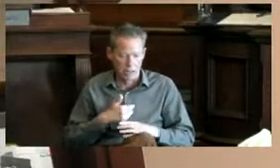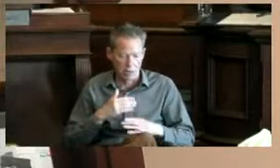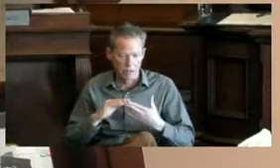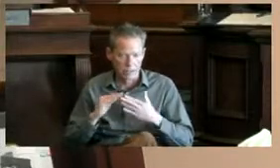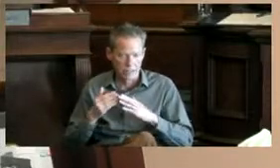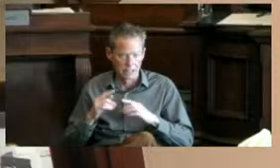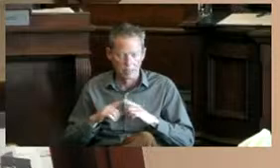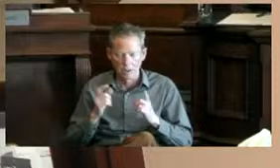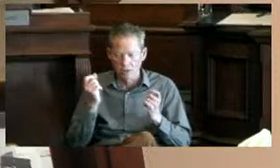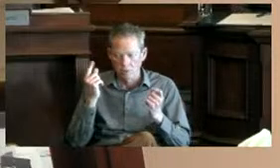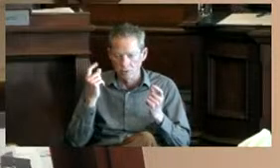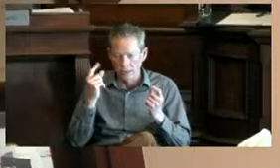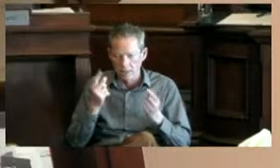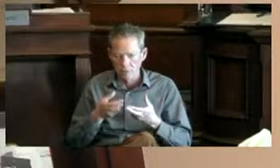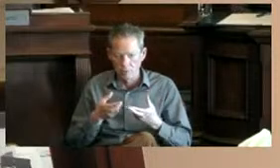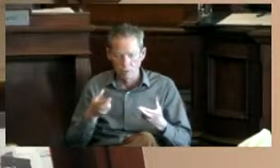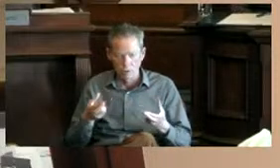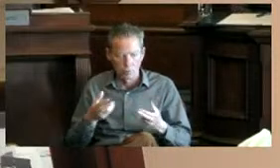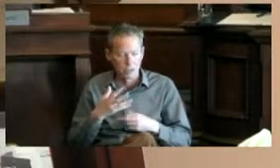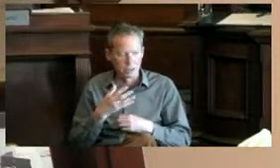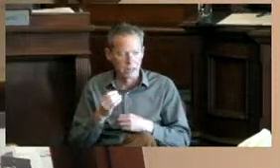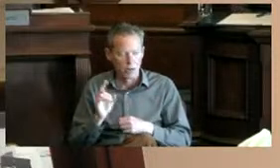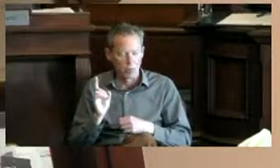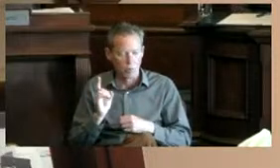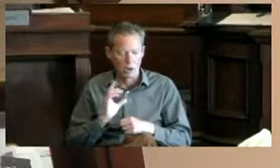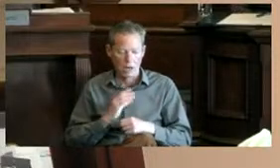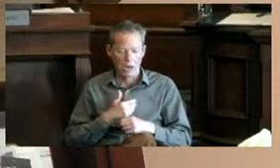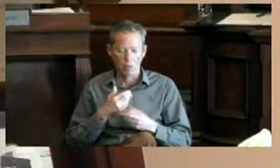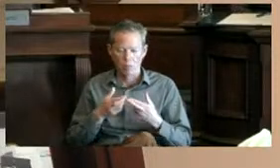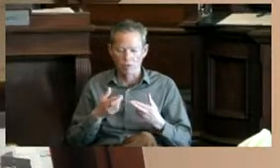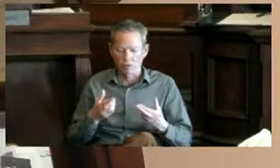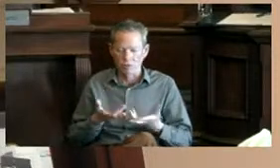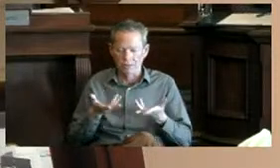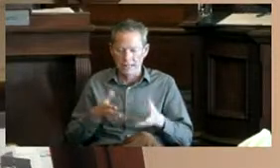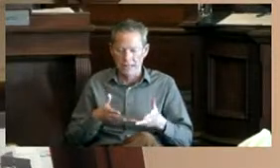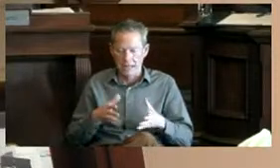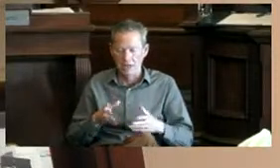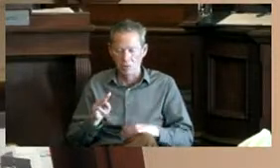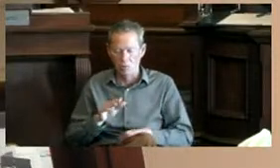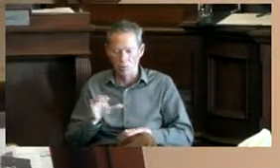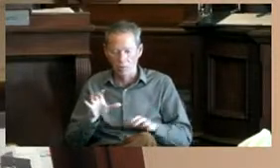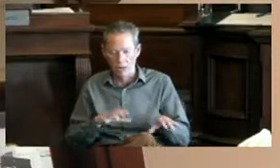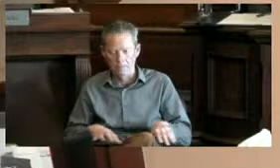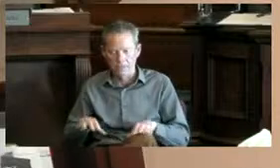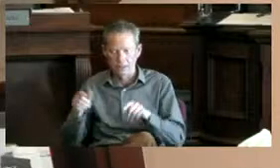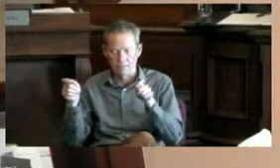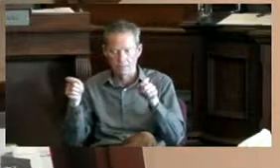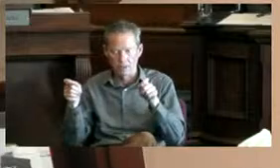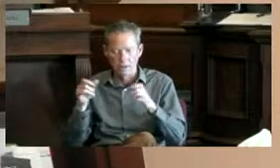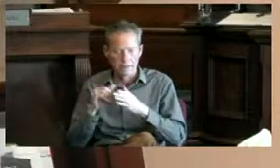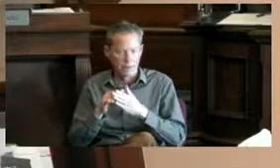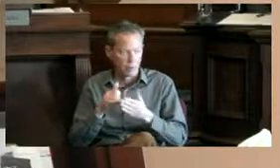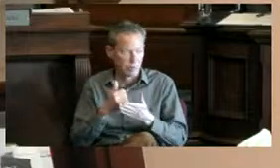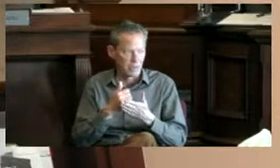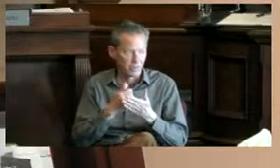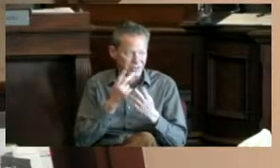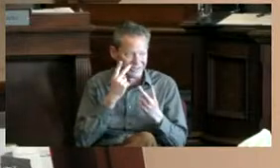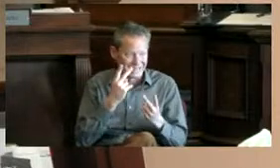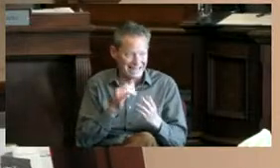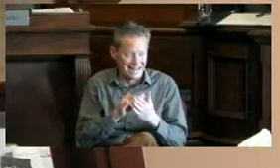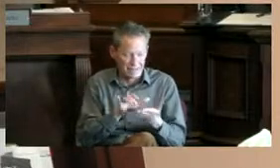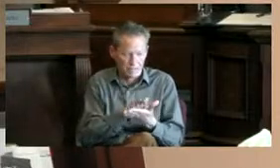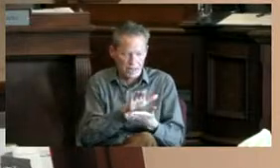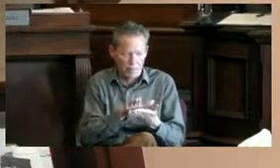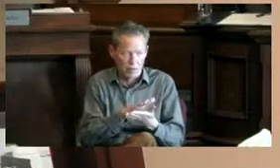understanding the resources and where our resources end and where the county's picks up would be helpful. So seeing that at some point, I know